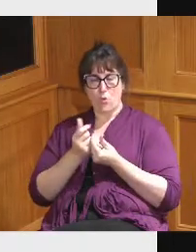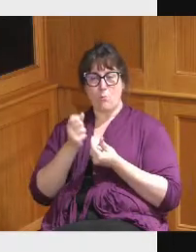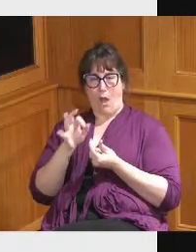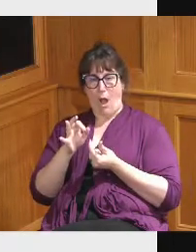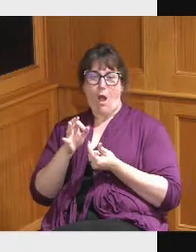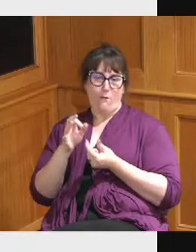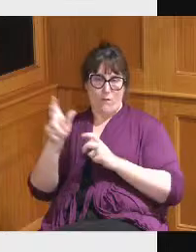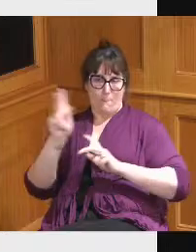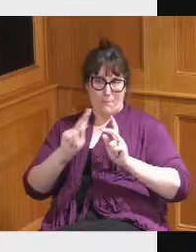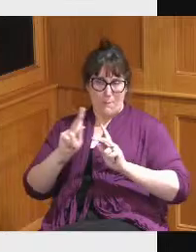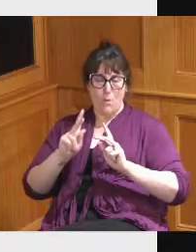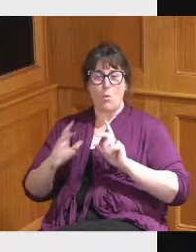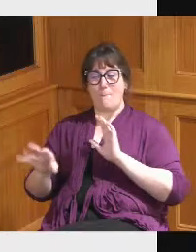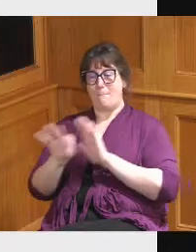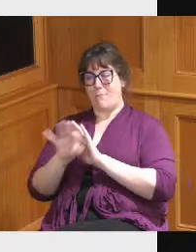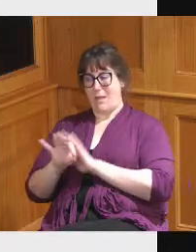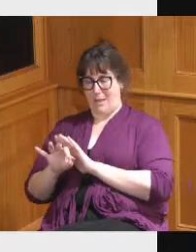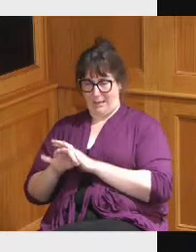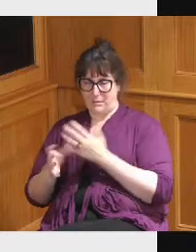were selected by the commissioners.